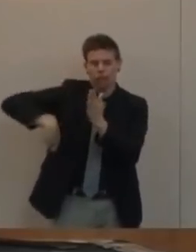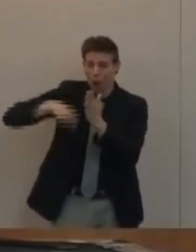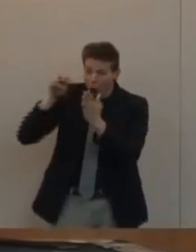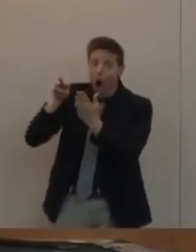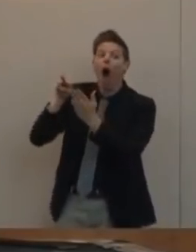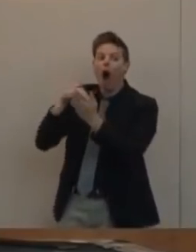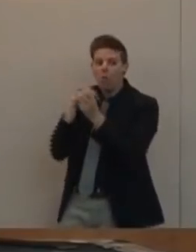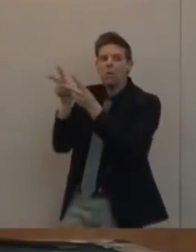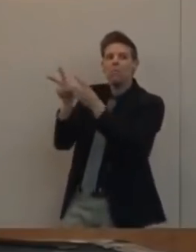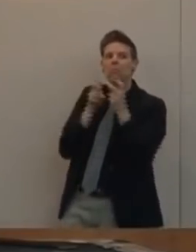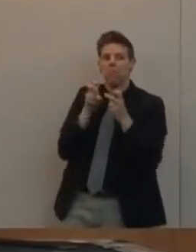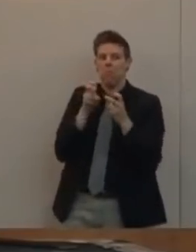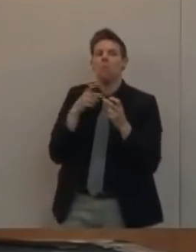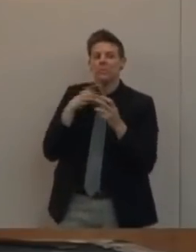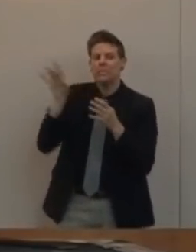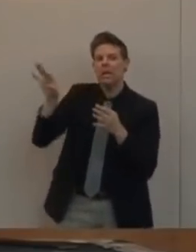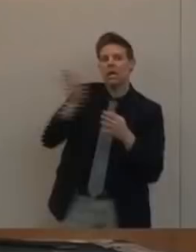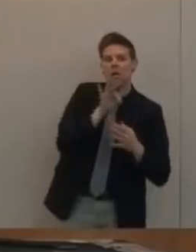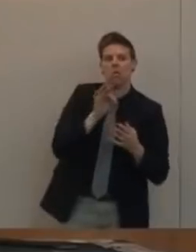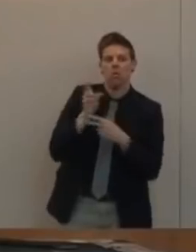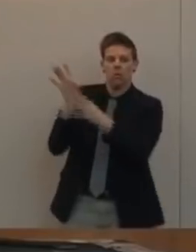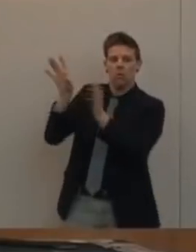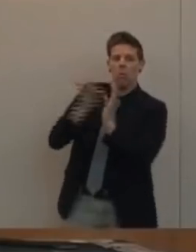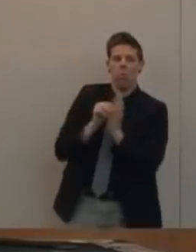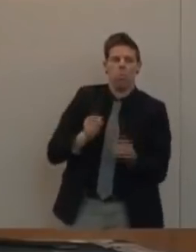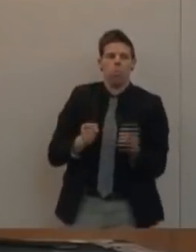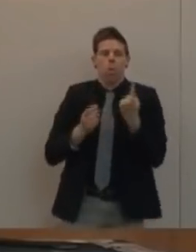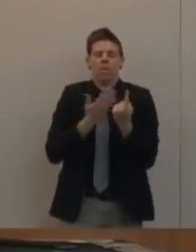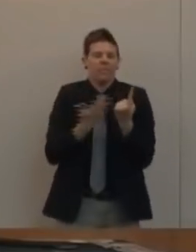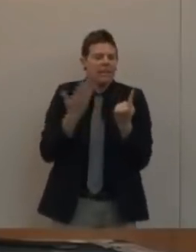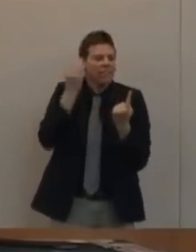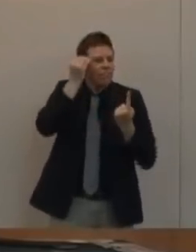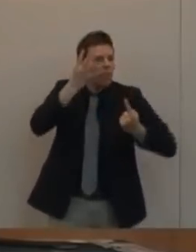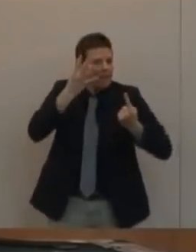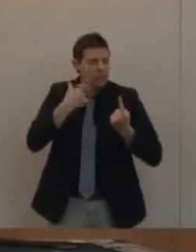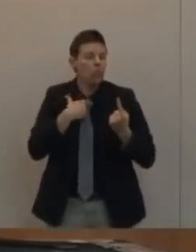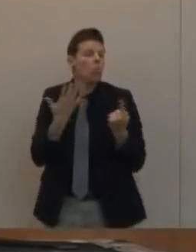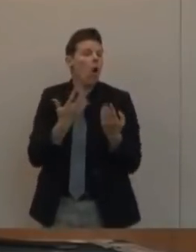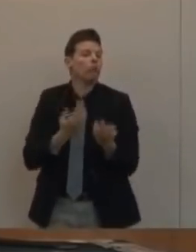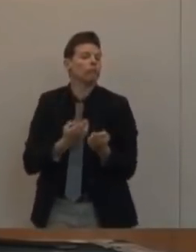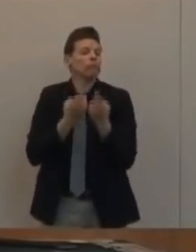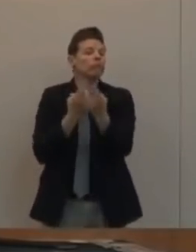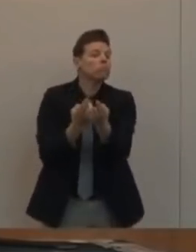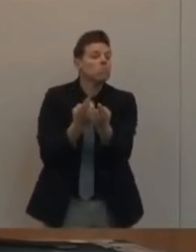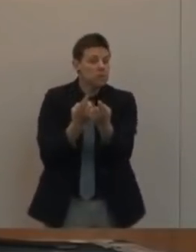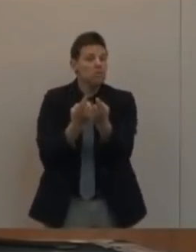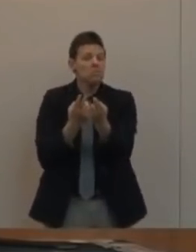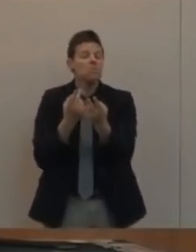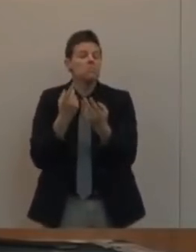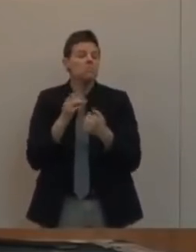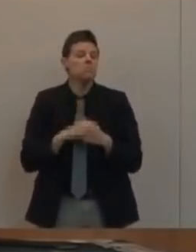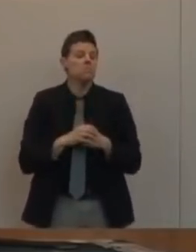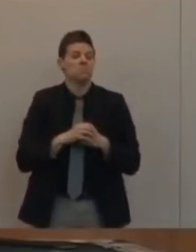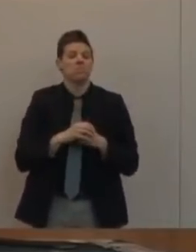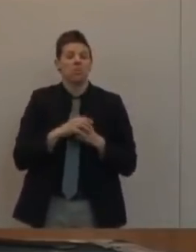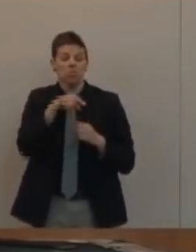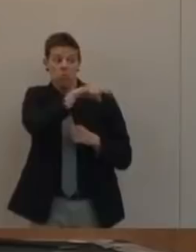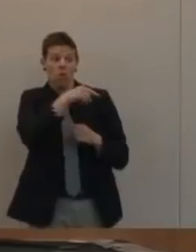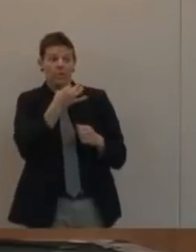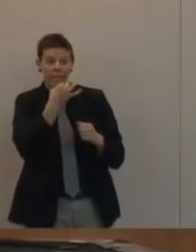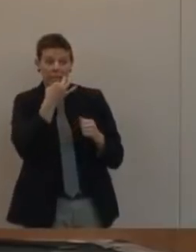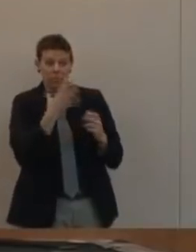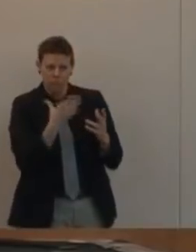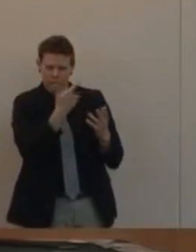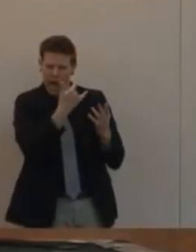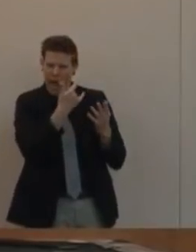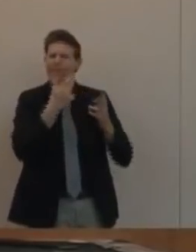the aspects to garner information and recommendations from another group of experts who are looking, now that